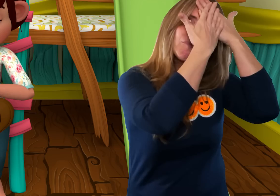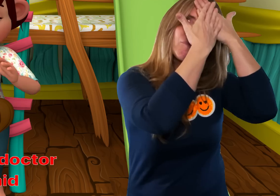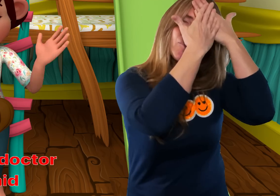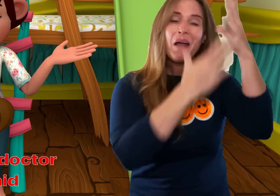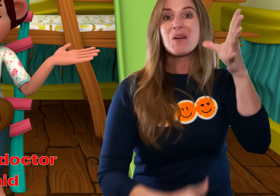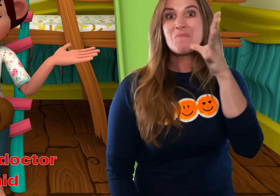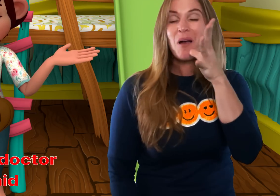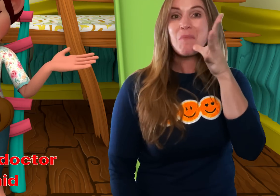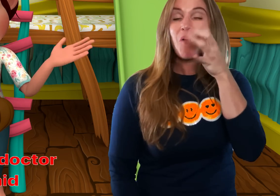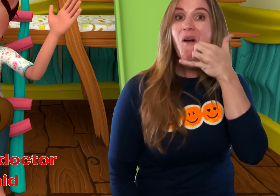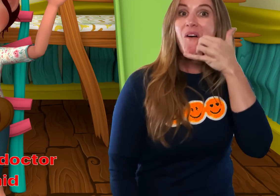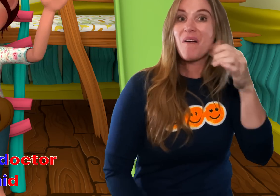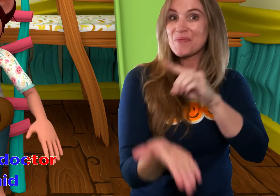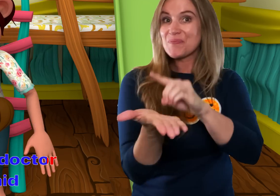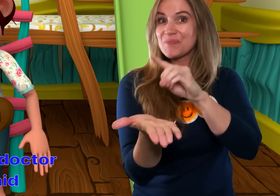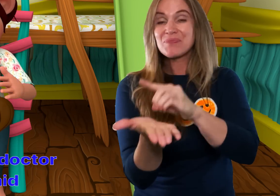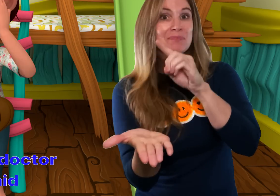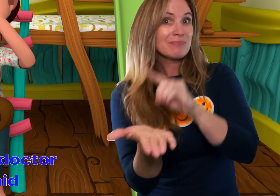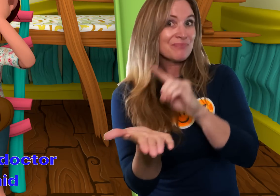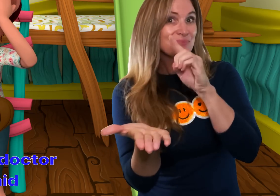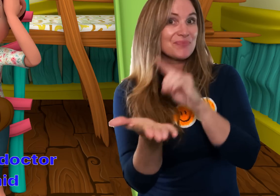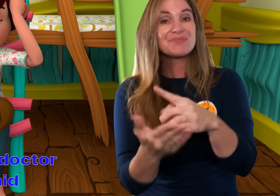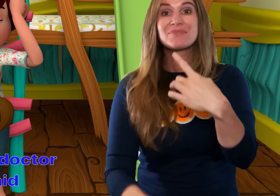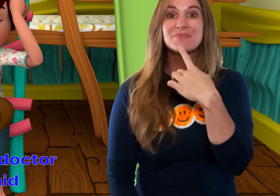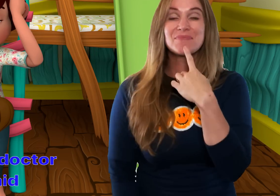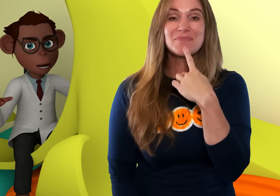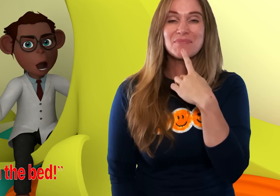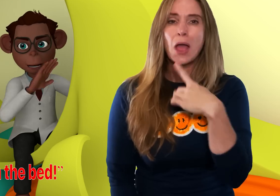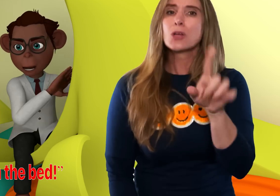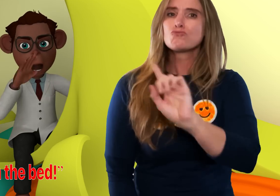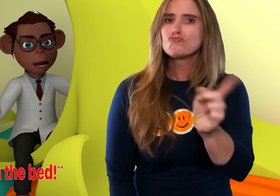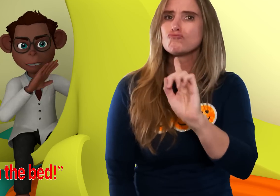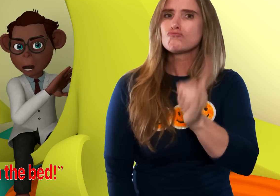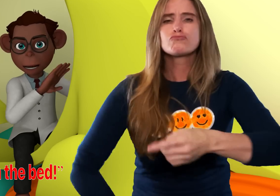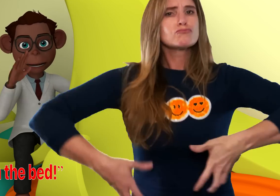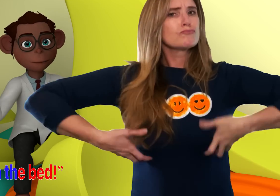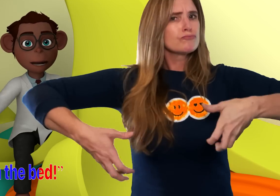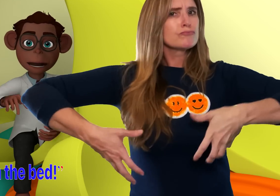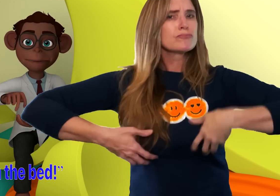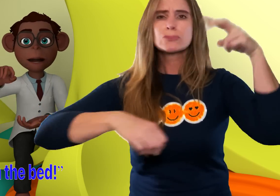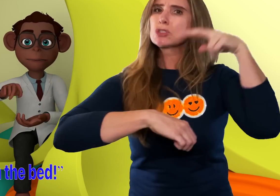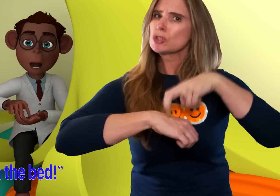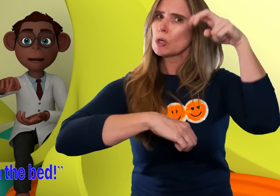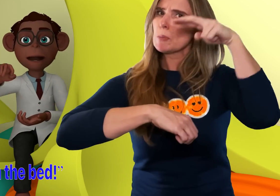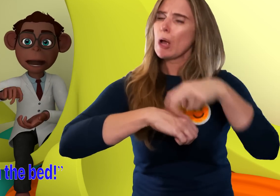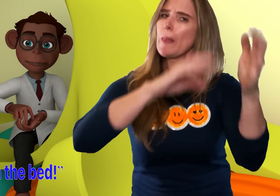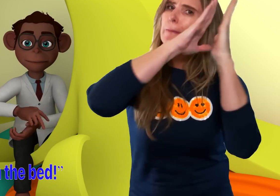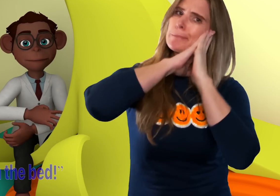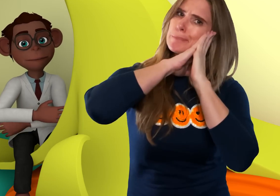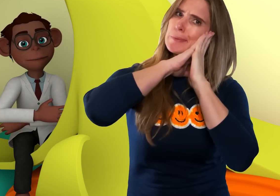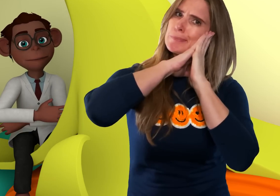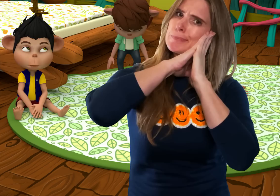head so mama called the doctor and the doctor said no more Monkeys Jumping on